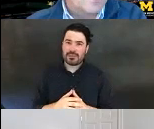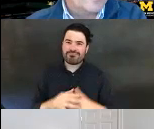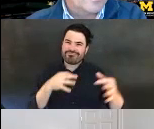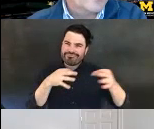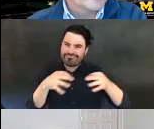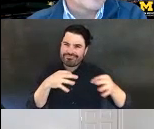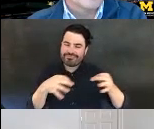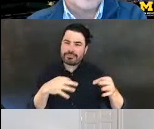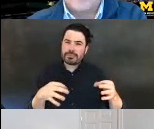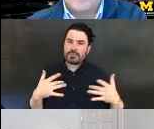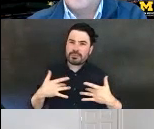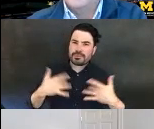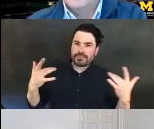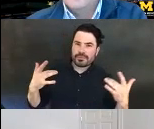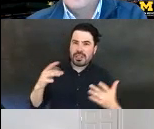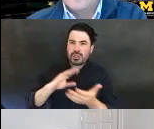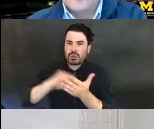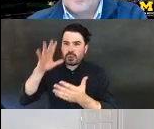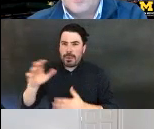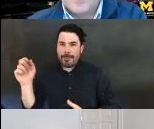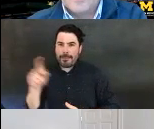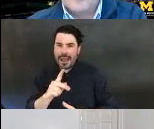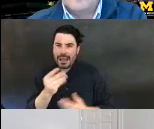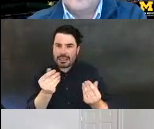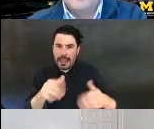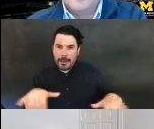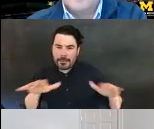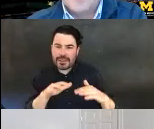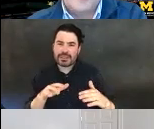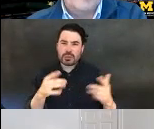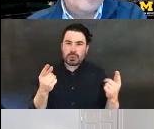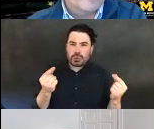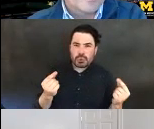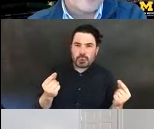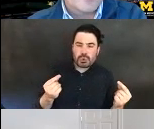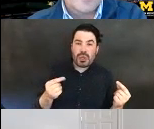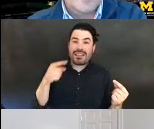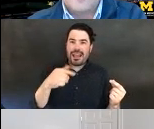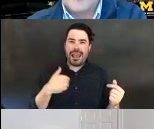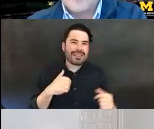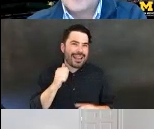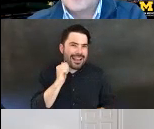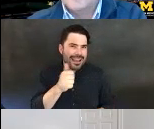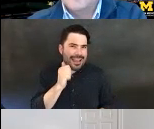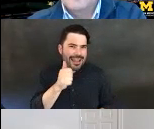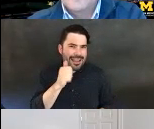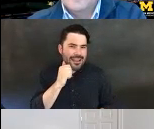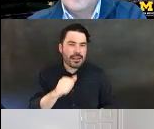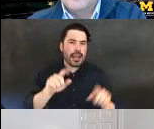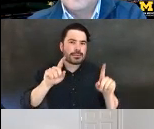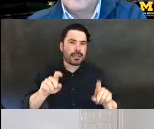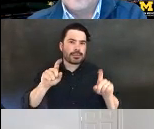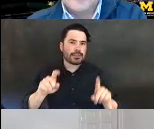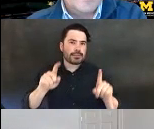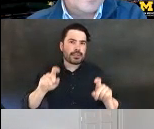and the students returning, and they also have a link to daily refreshed testing